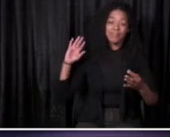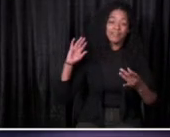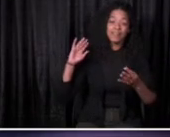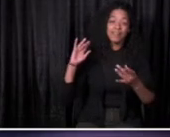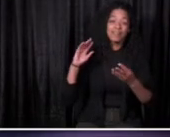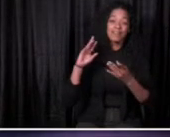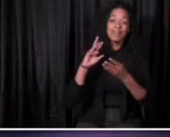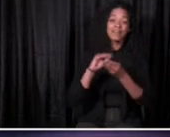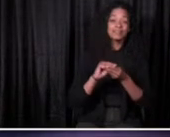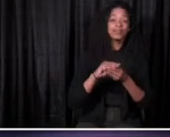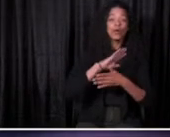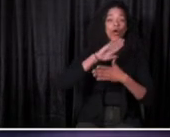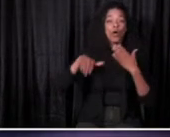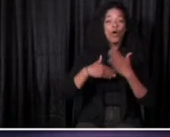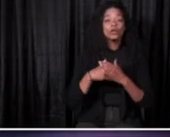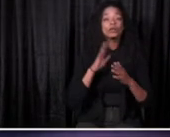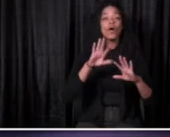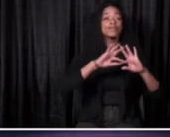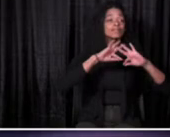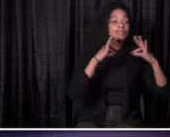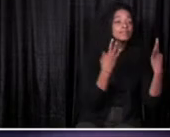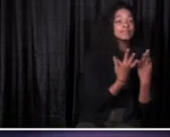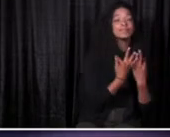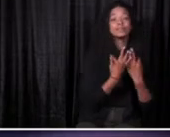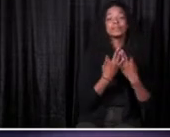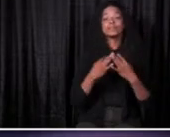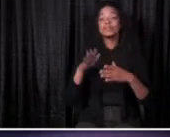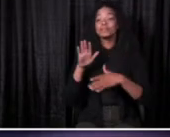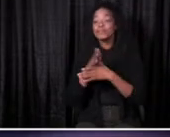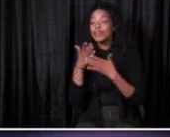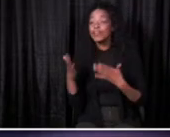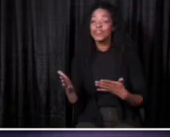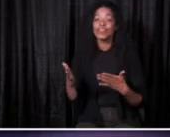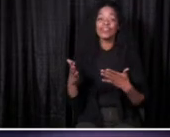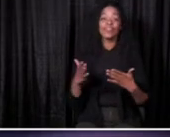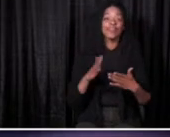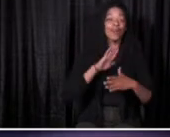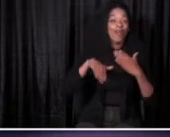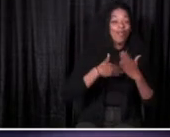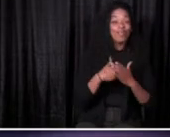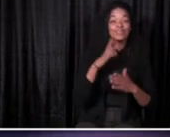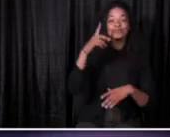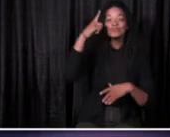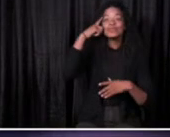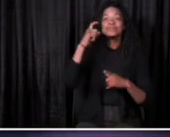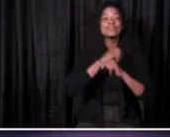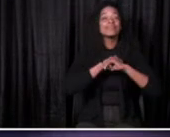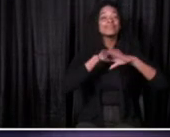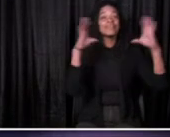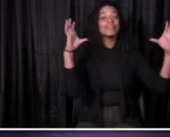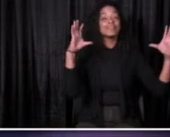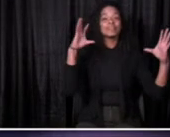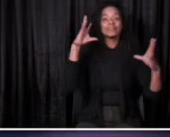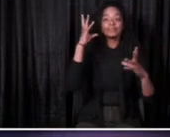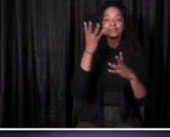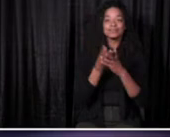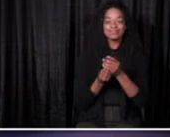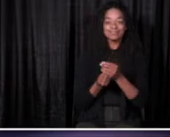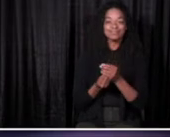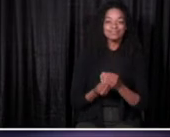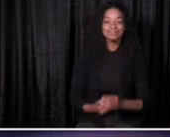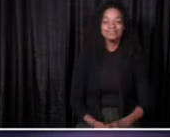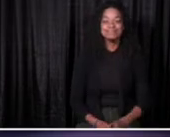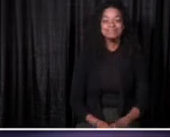family's and your partner's dreams. Yes, I know there was a lot of stress,